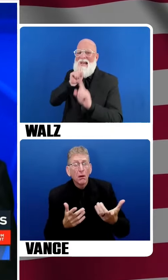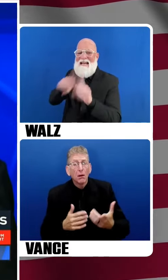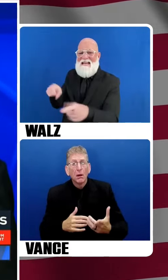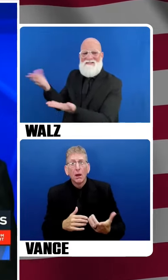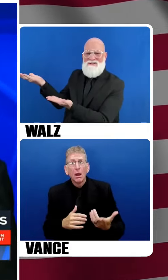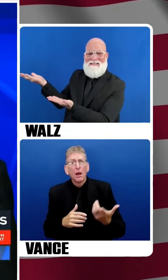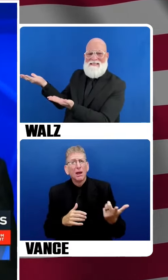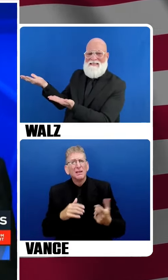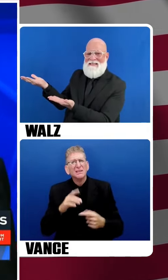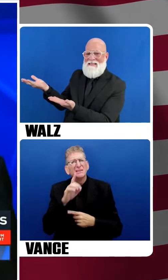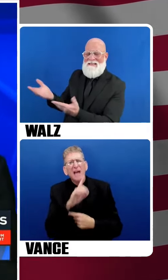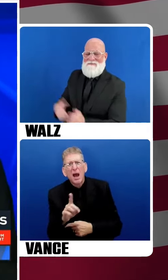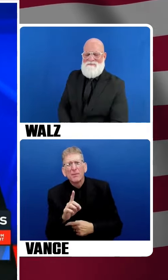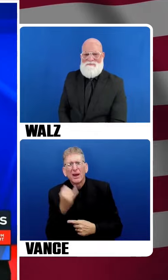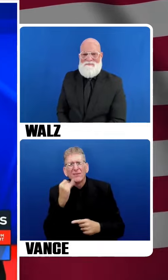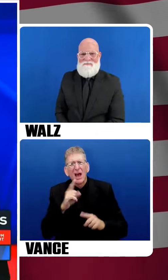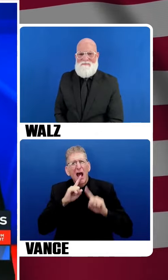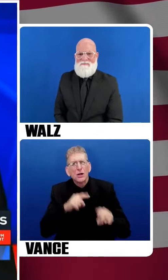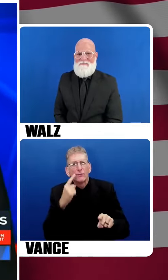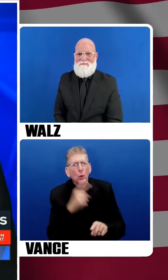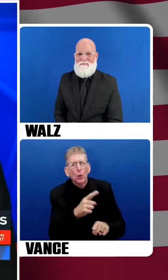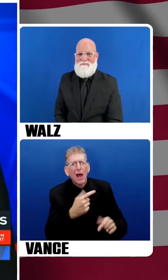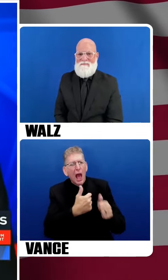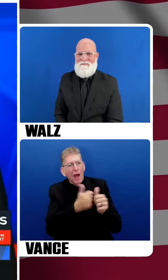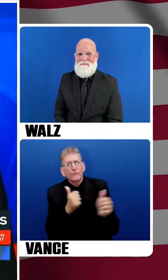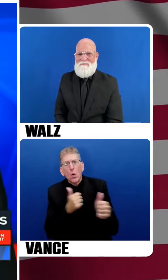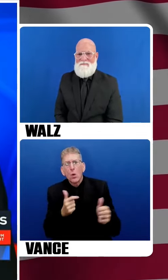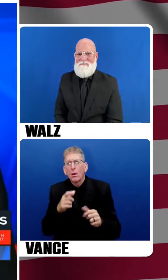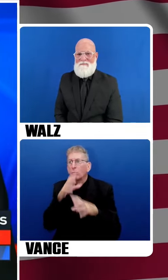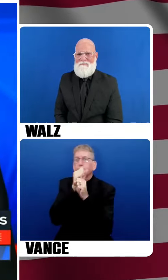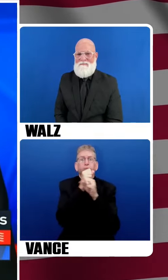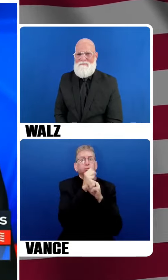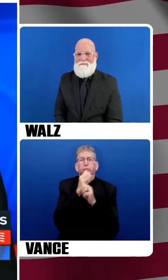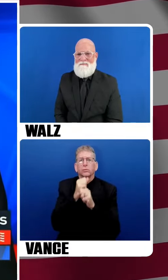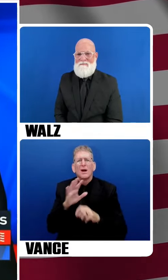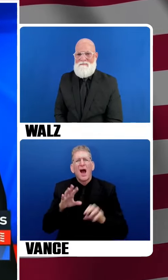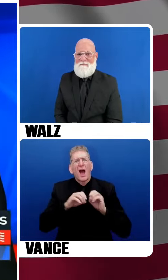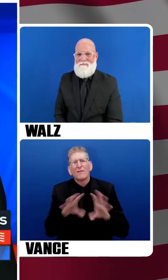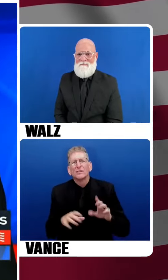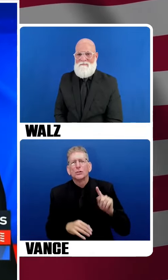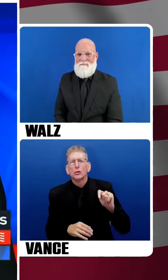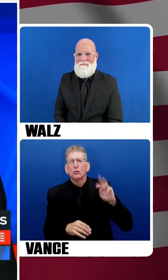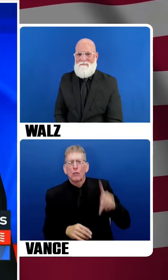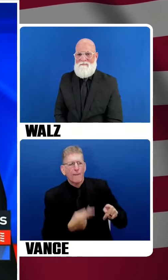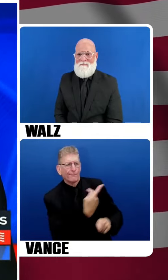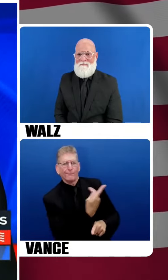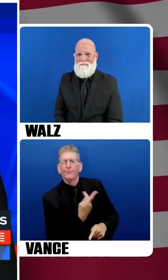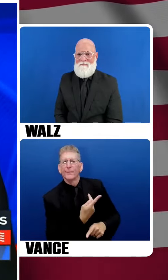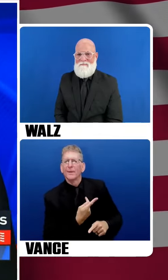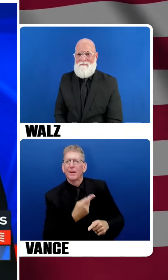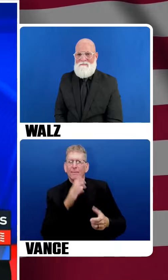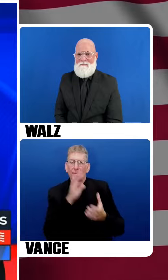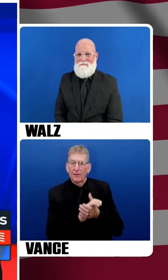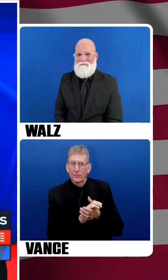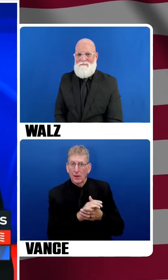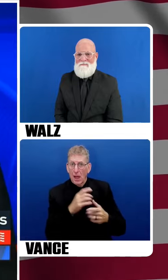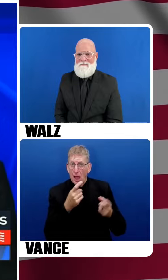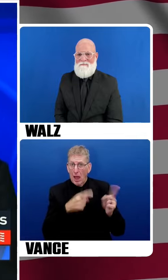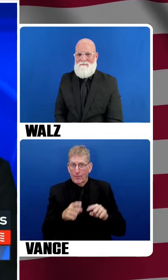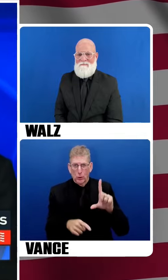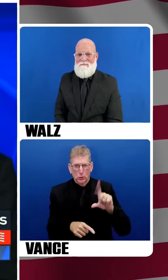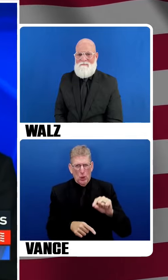censorship. Obviously, Donald Trump and I think that there were problems in 2020. We've talked about it. I'm happy to talk about it further. But you guys attack